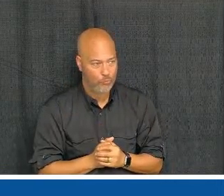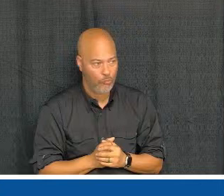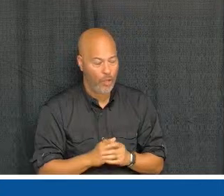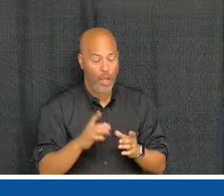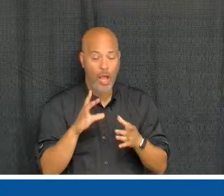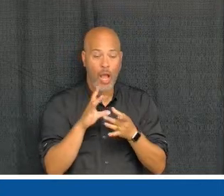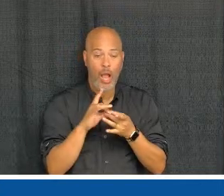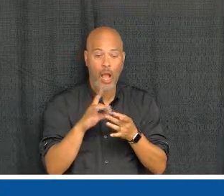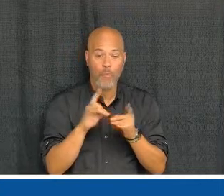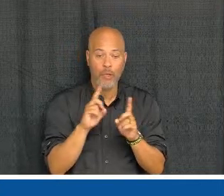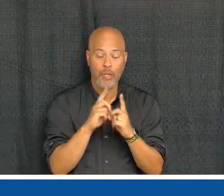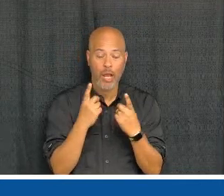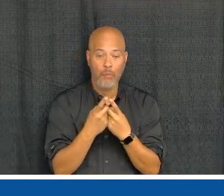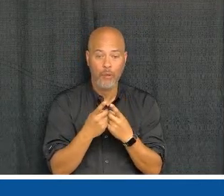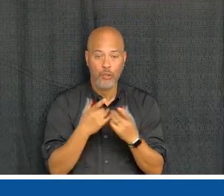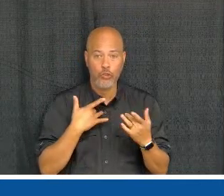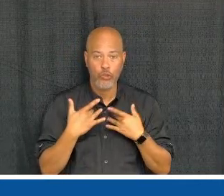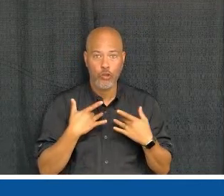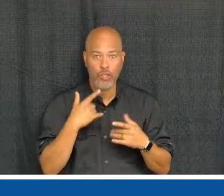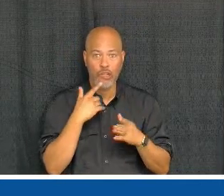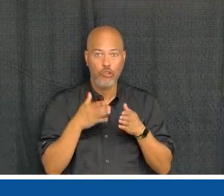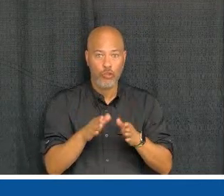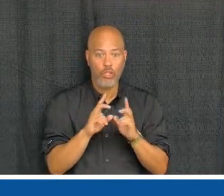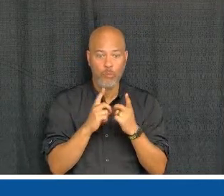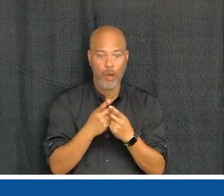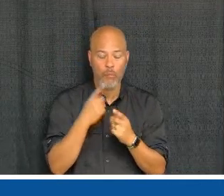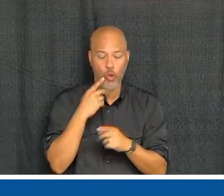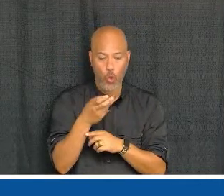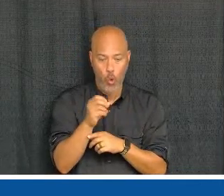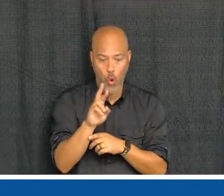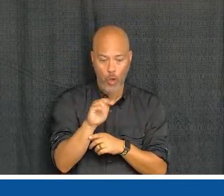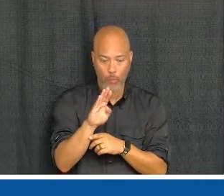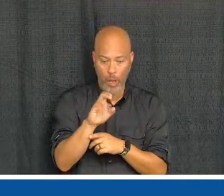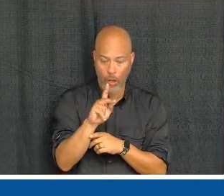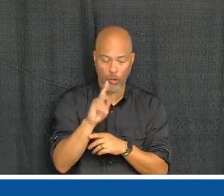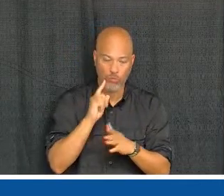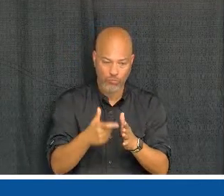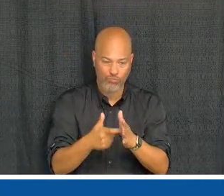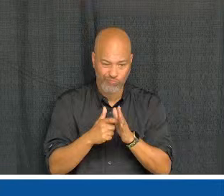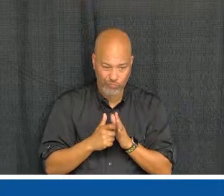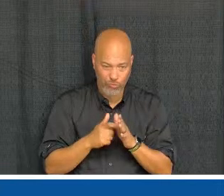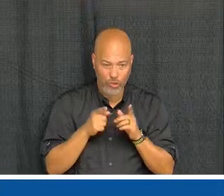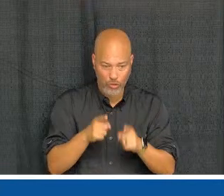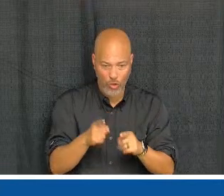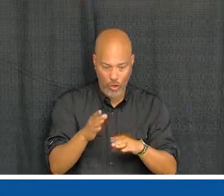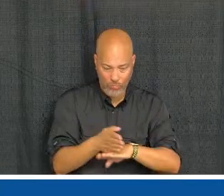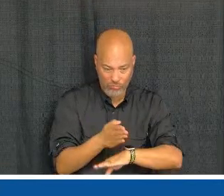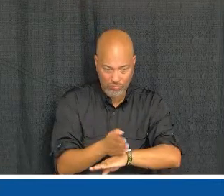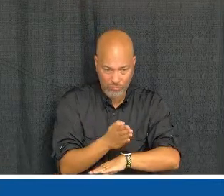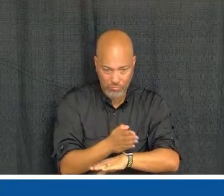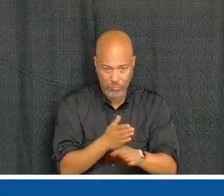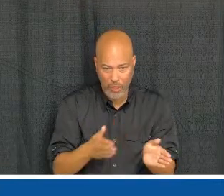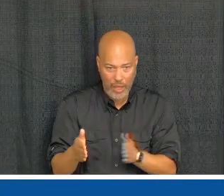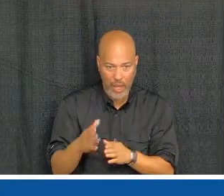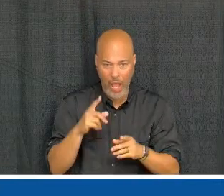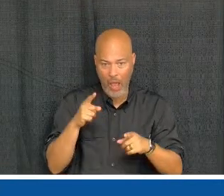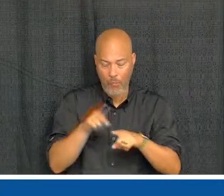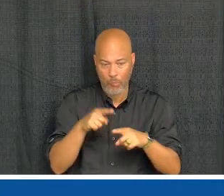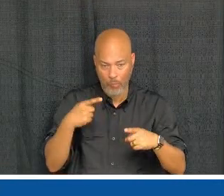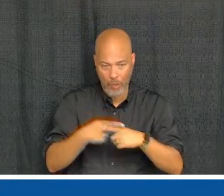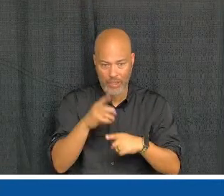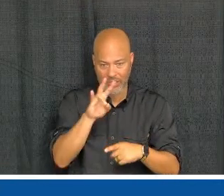Department comments and concerns. The street department said improvements to Hornbuckle may be required at further development of the property, including the intersection with